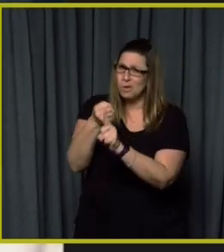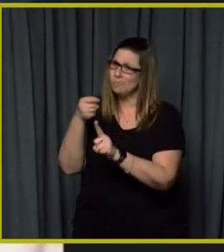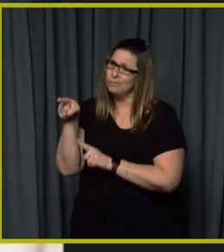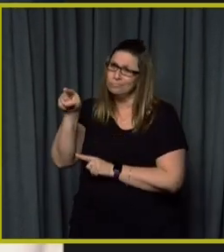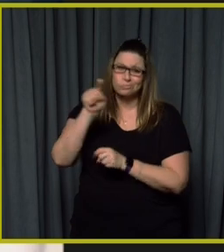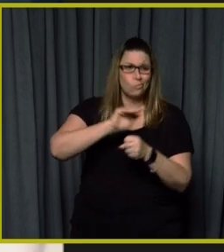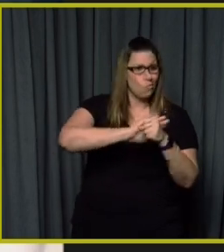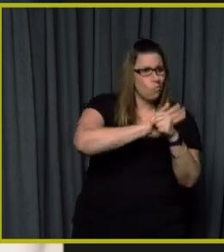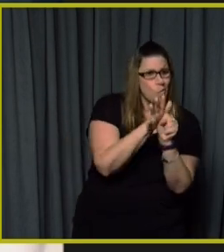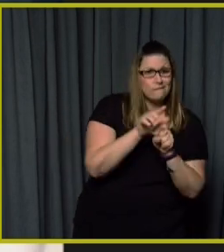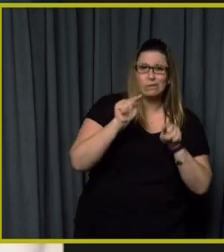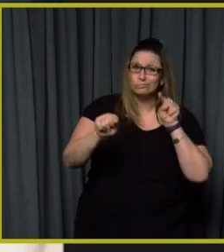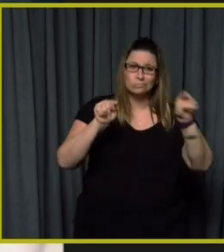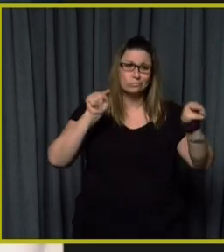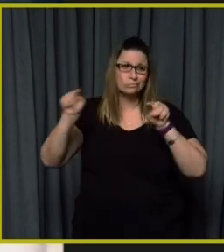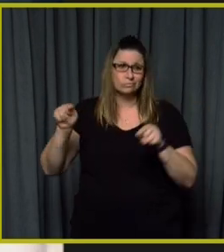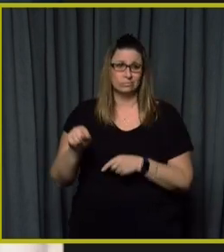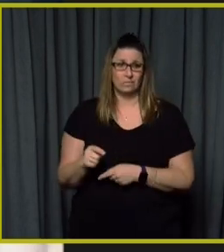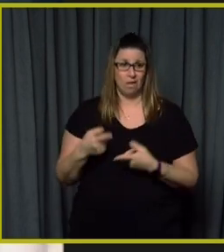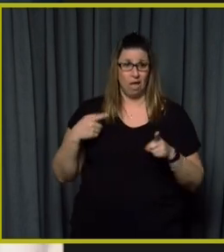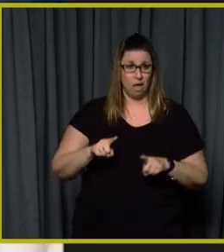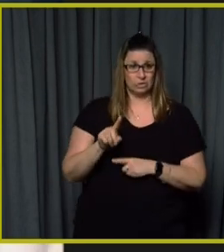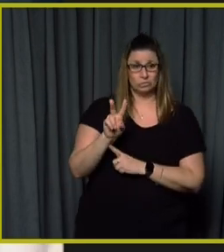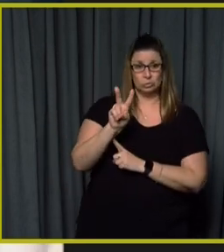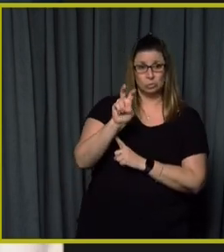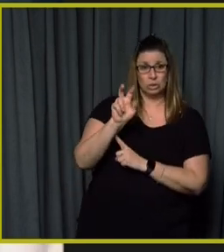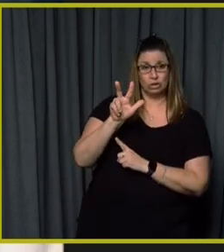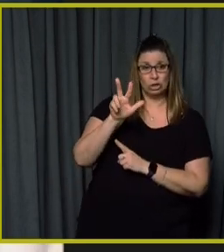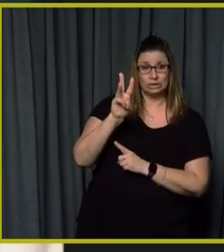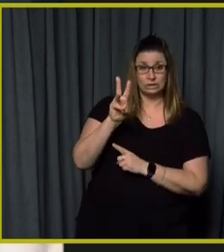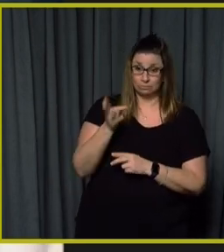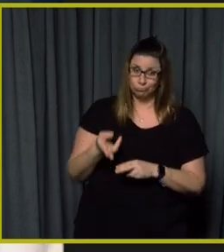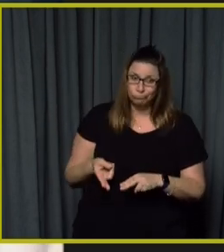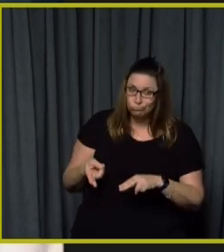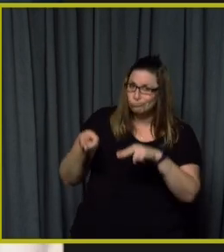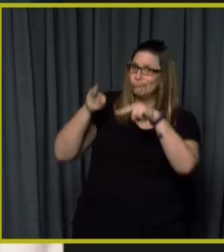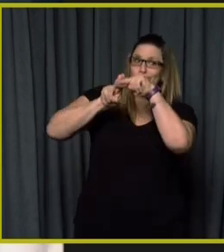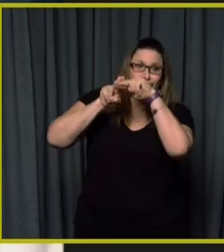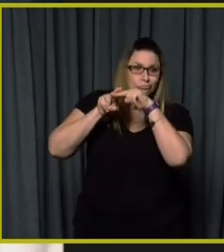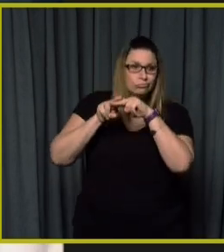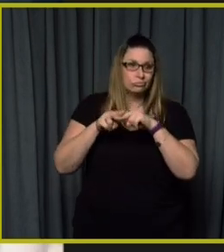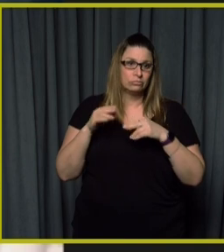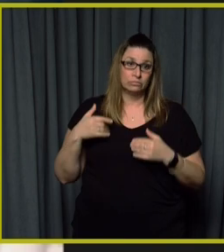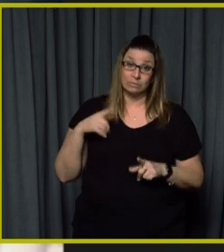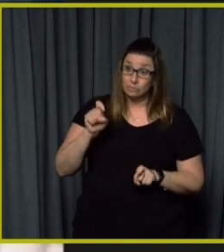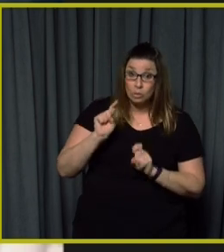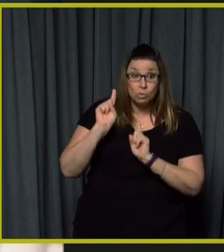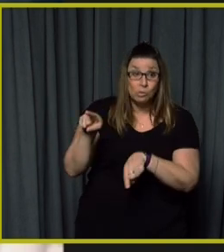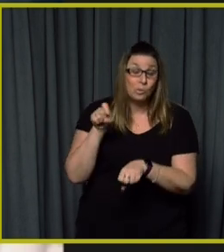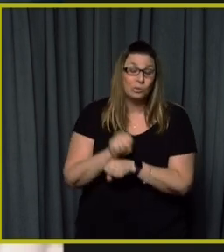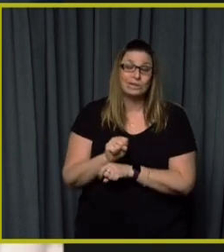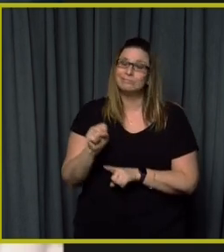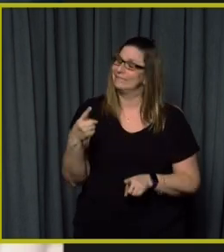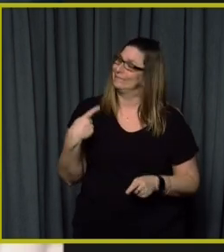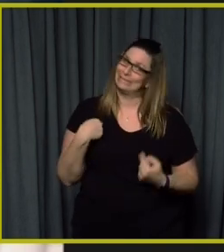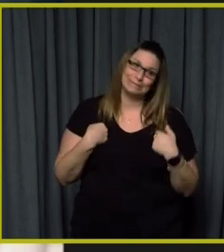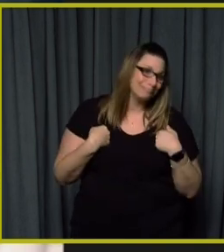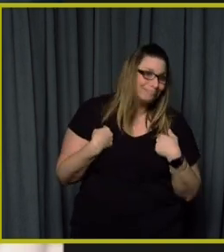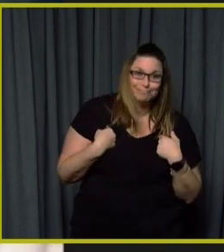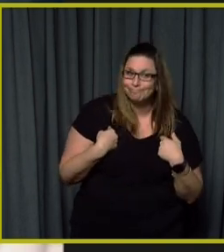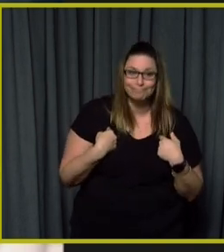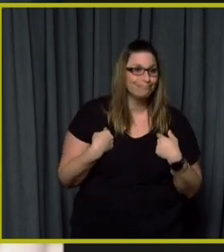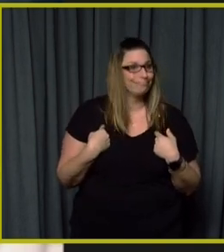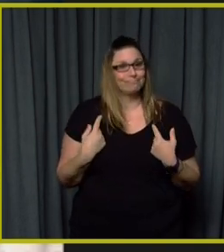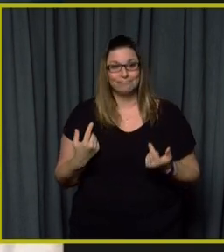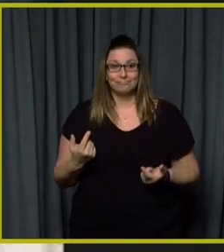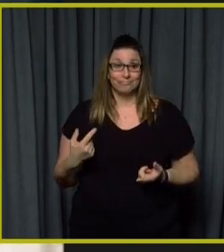236 more since last night. And I have to report to work. And then once I report to work, I have to return